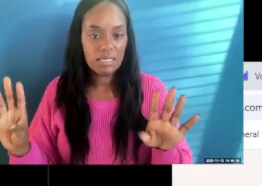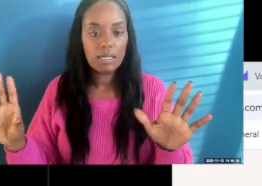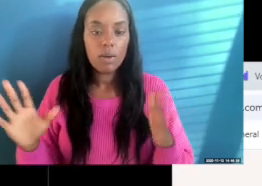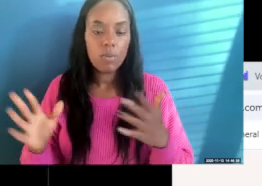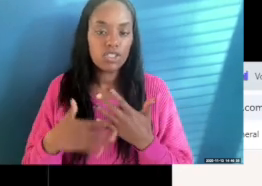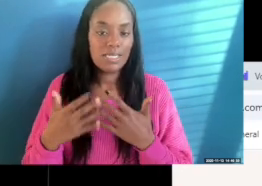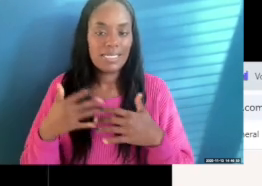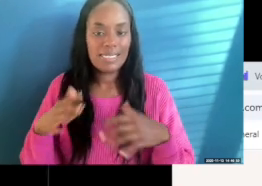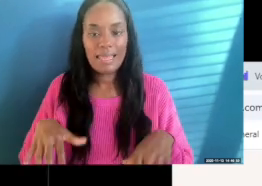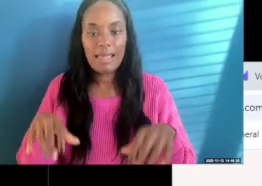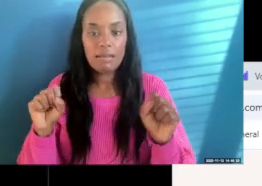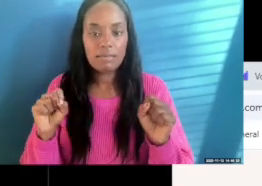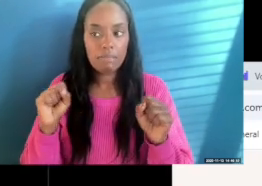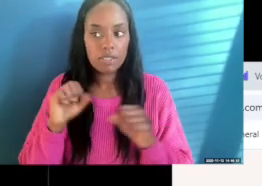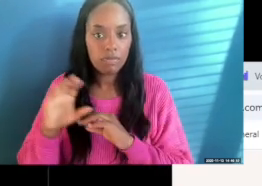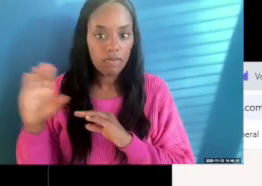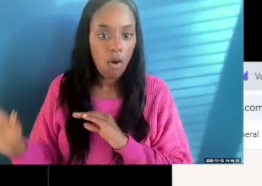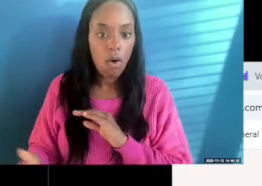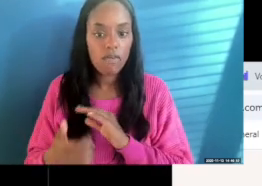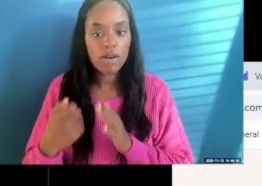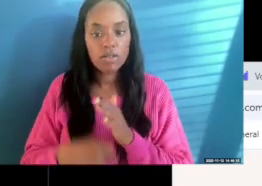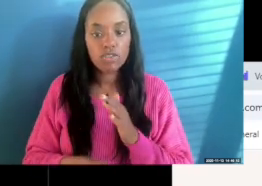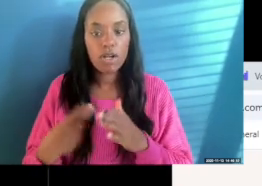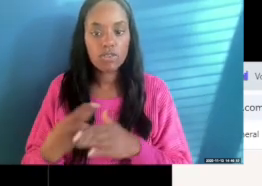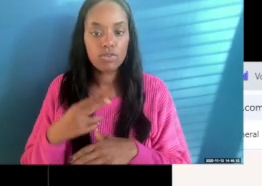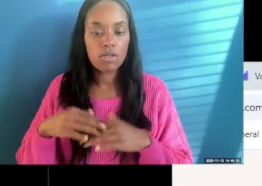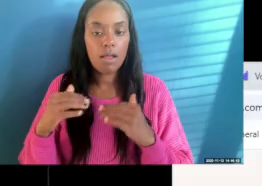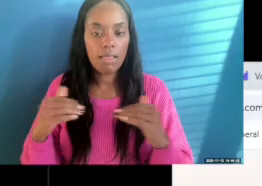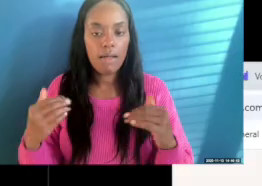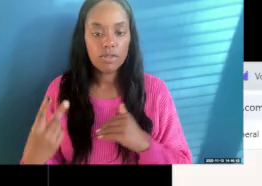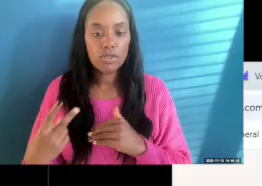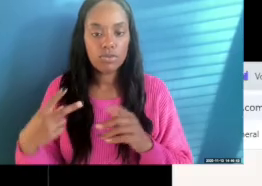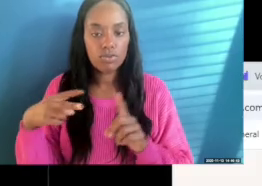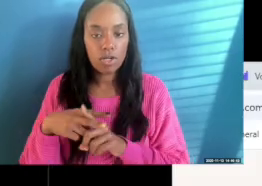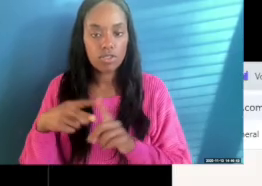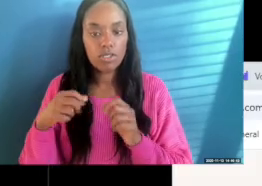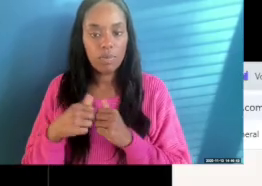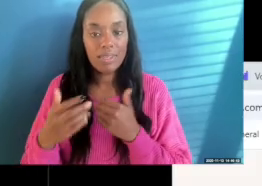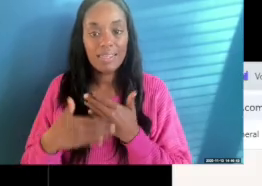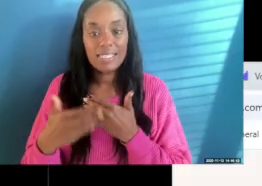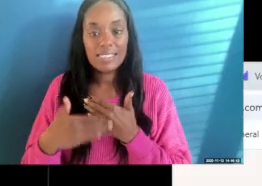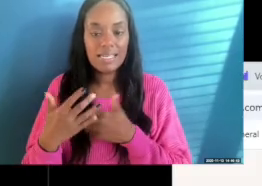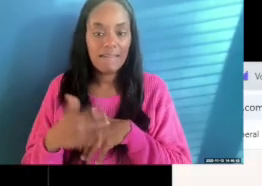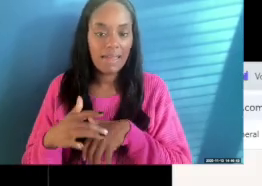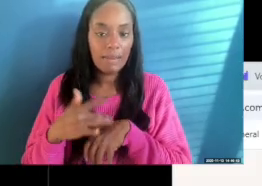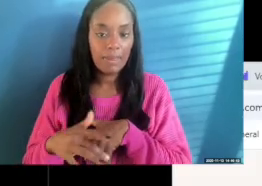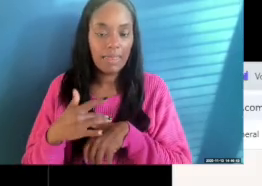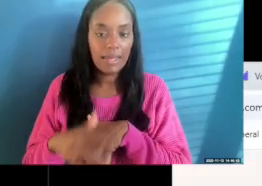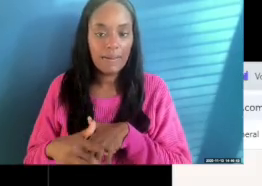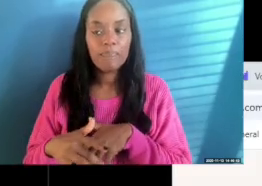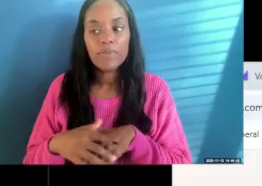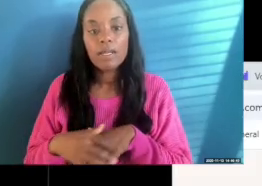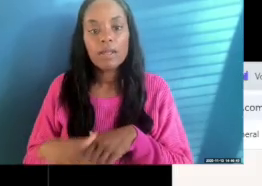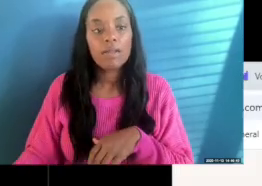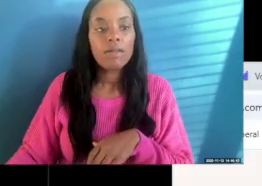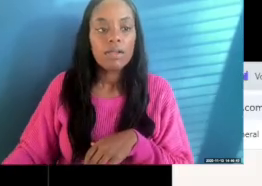8 are making a nice lift. There's a good momentum in that area. So, part of our thinking is